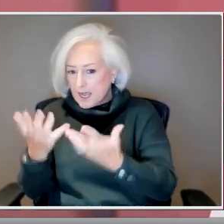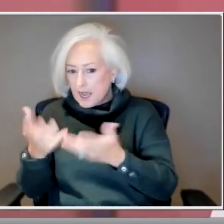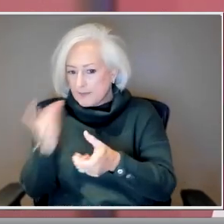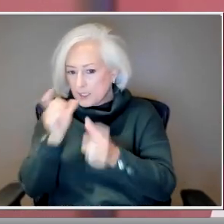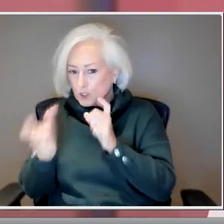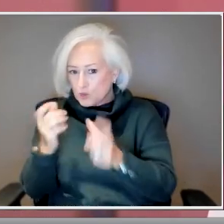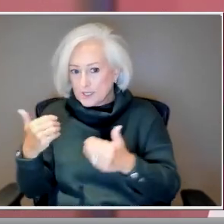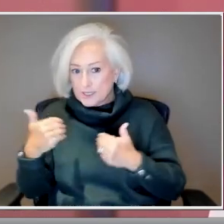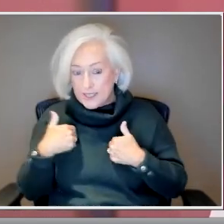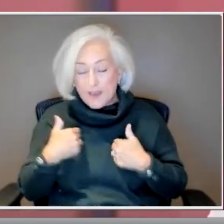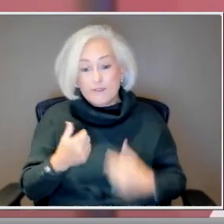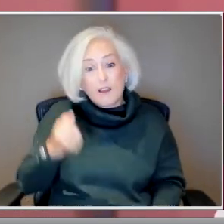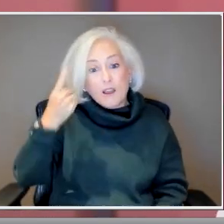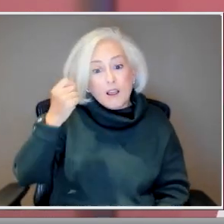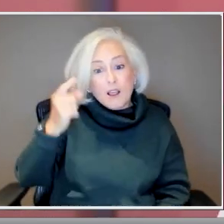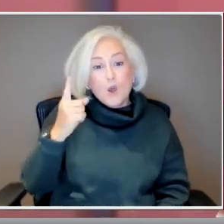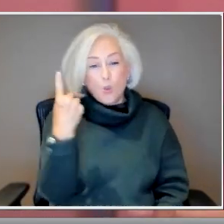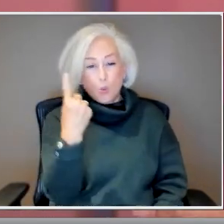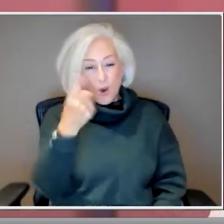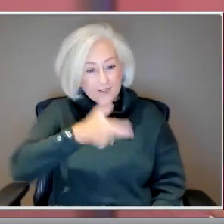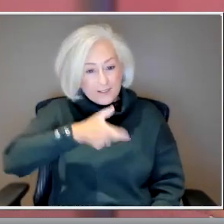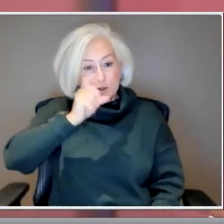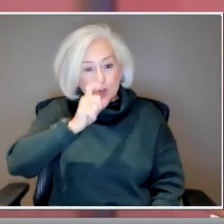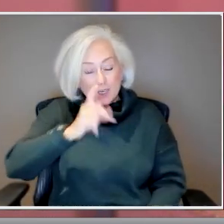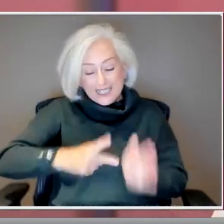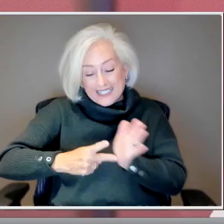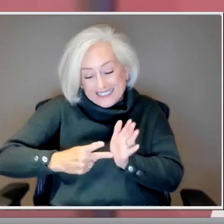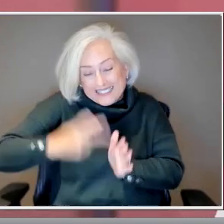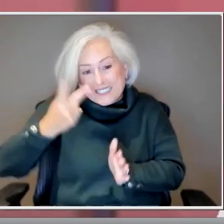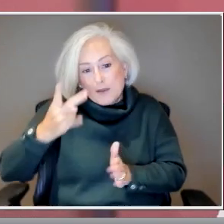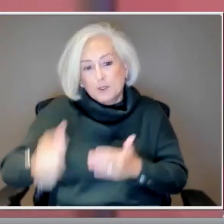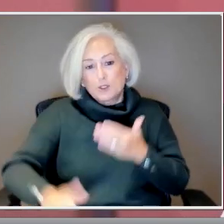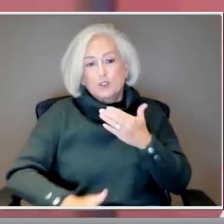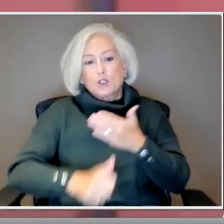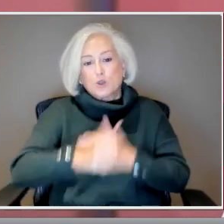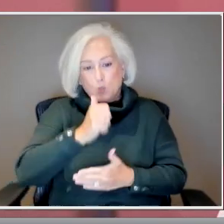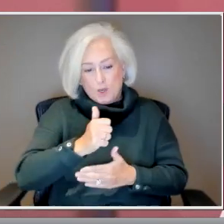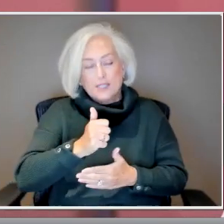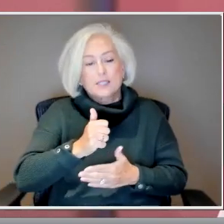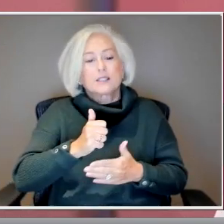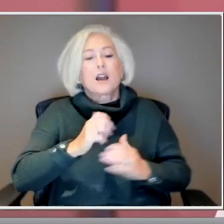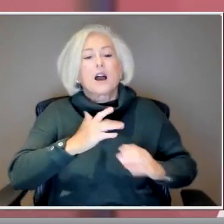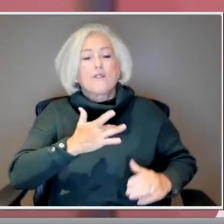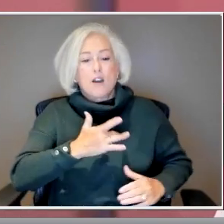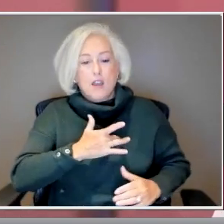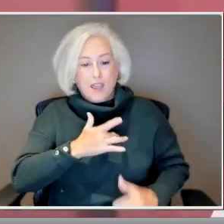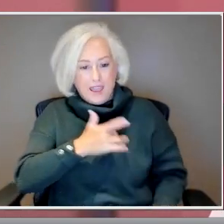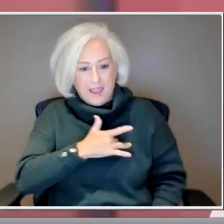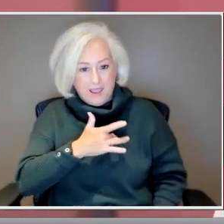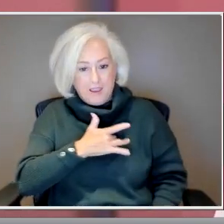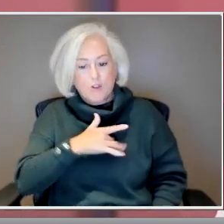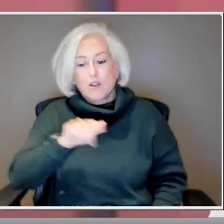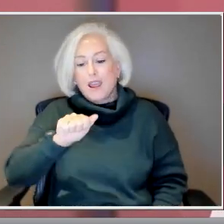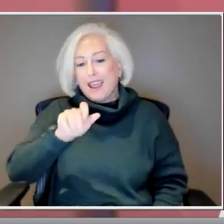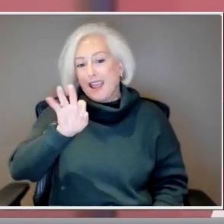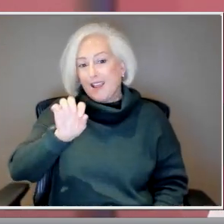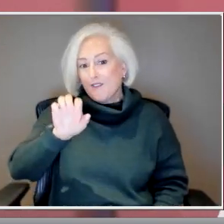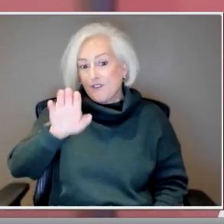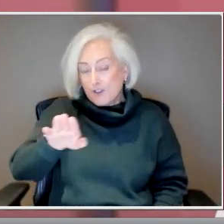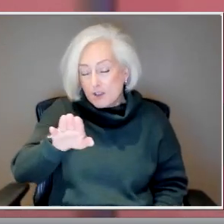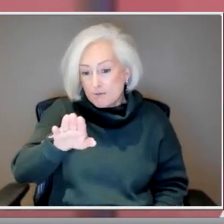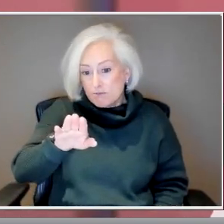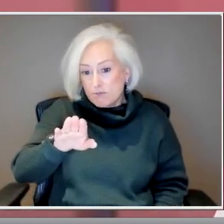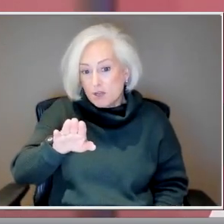doubles your risk of having atrial fibrillation hours after the drink. So not right at the time that you're drinking it, but in that sort